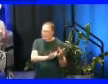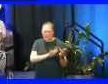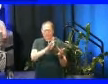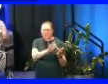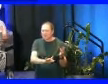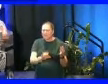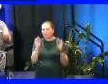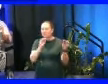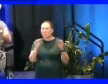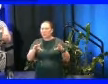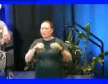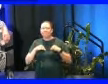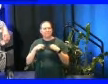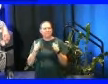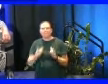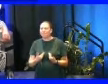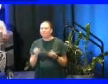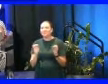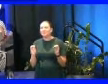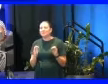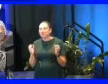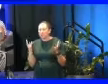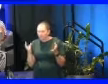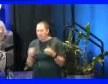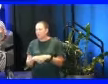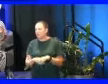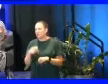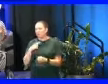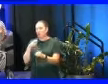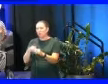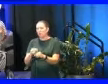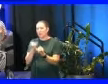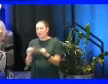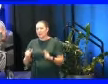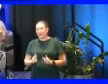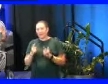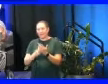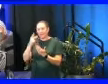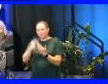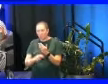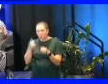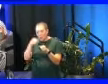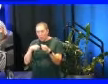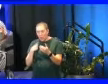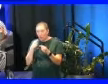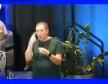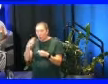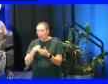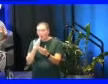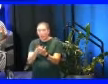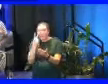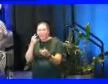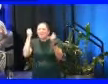one would take me. And I joined that program. And when I got there, I told you I was so ecstatic to see so